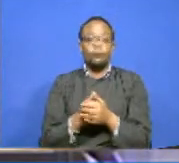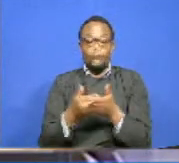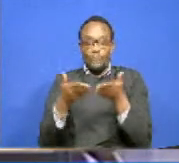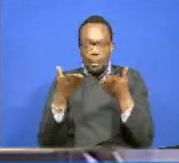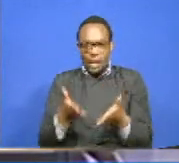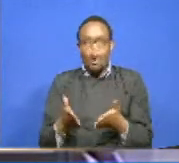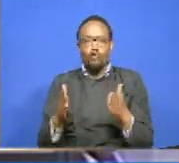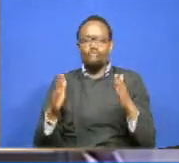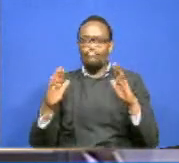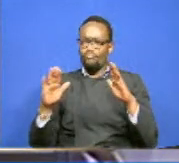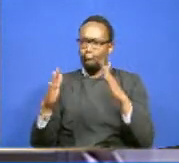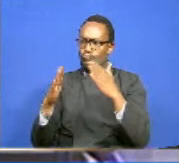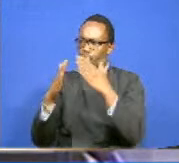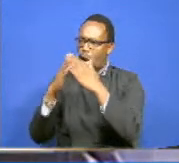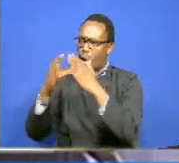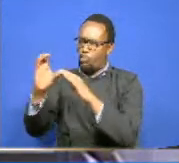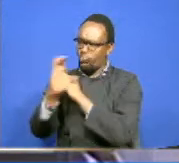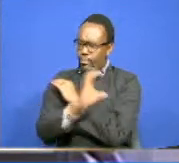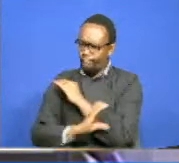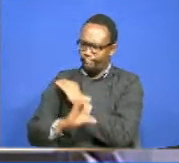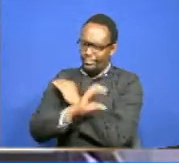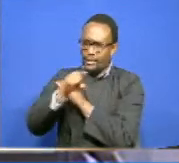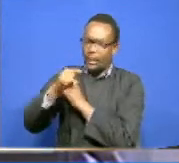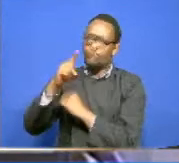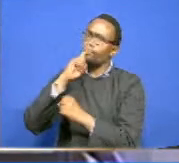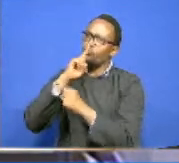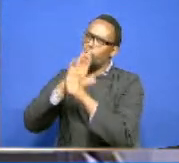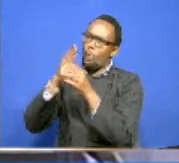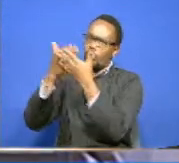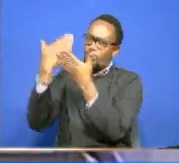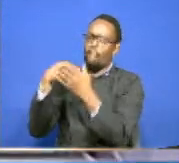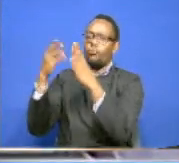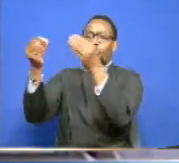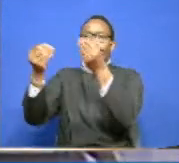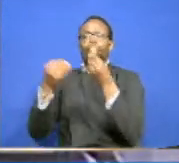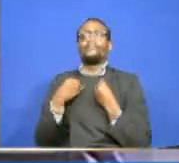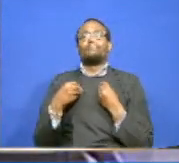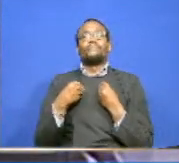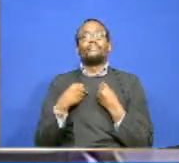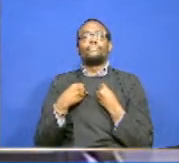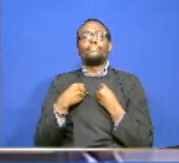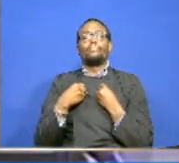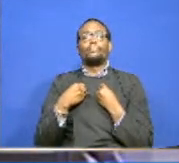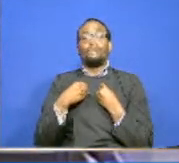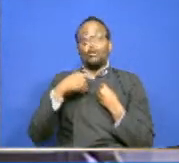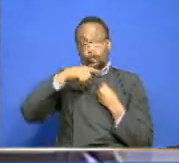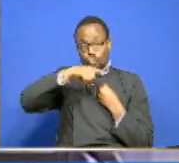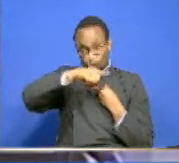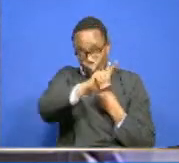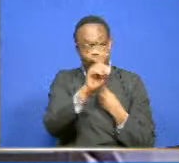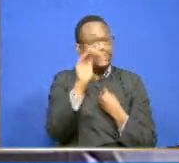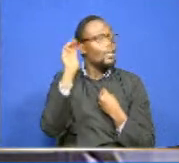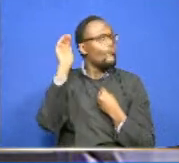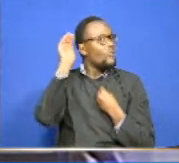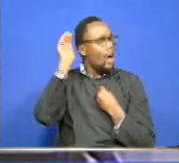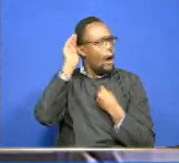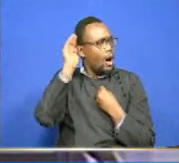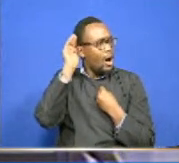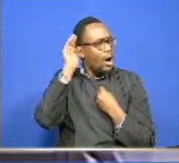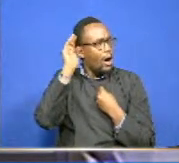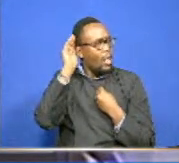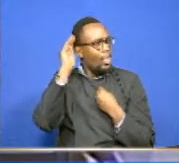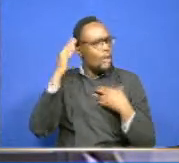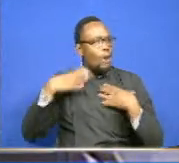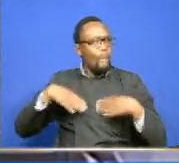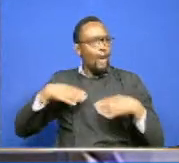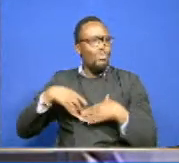this hill country that the Lord promised me that day. You yourself heard then that the Anakites